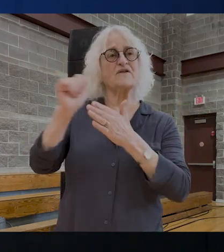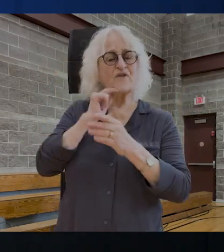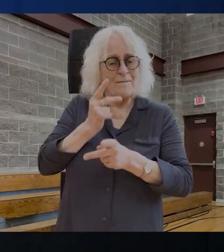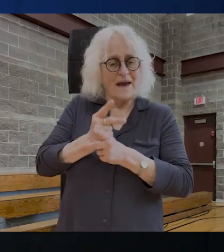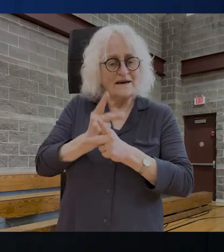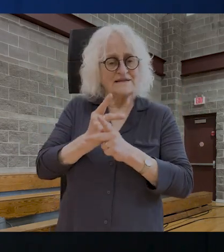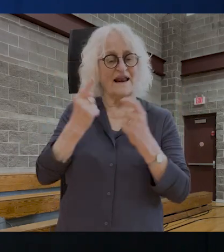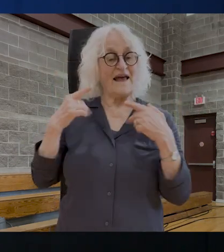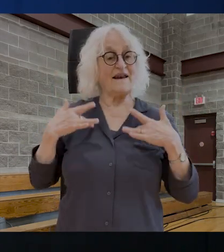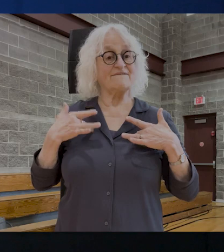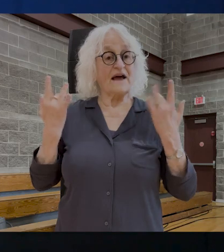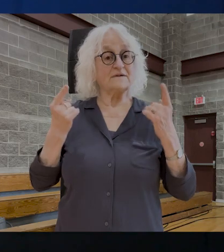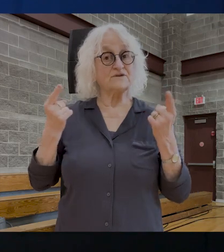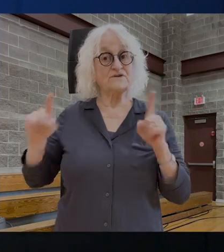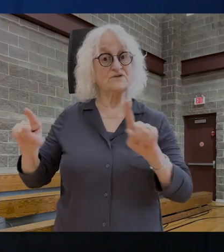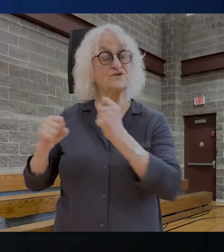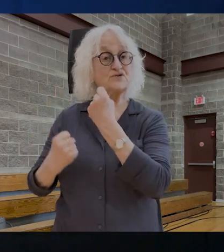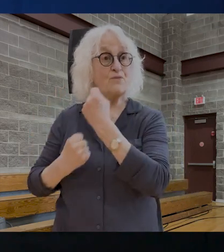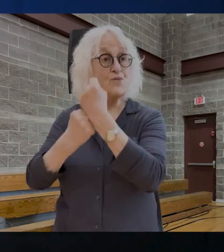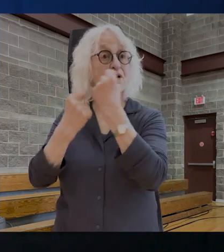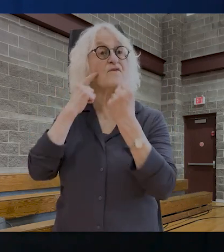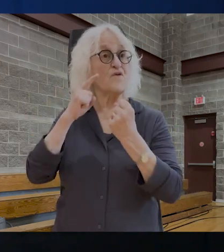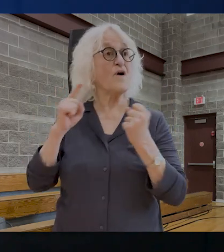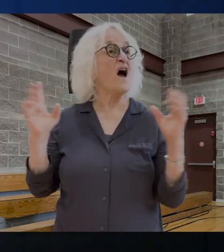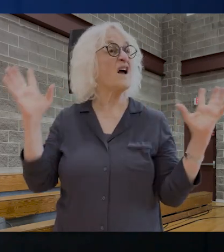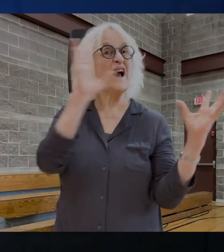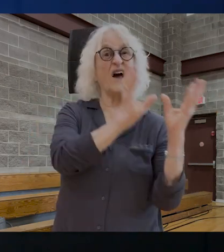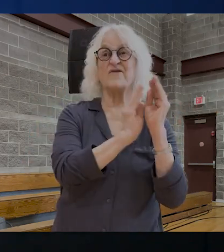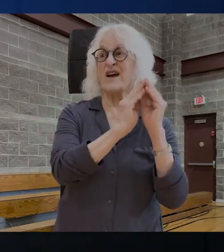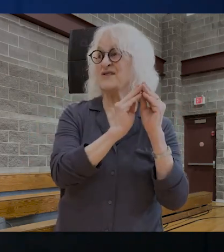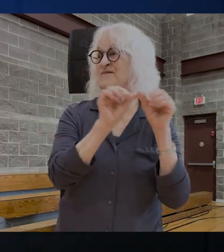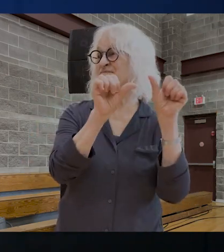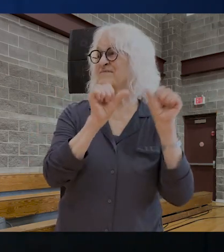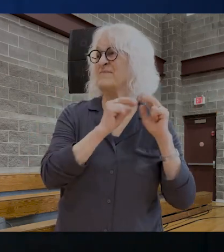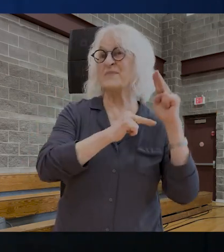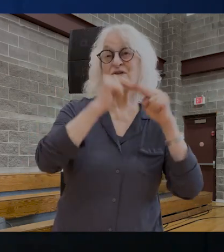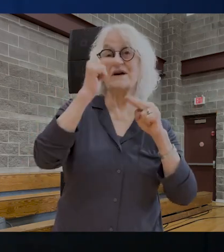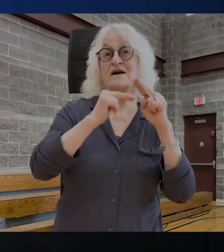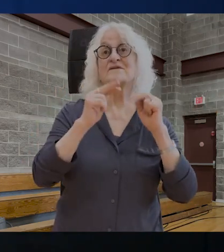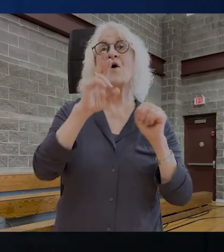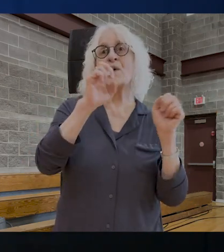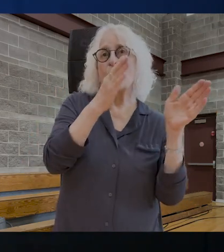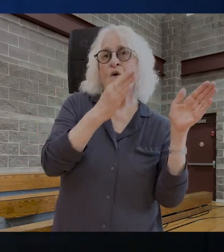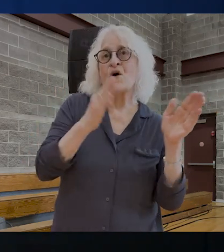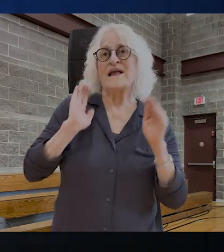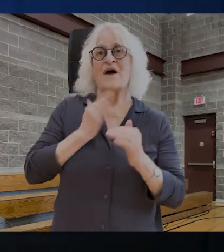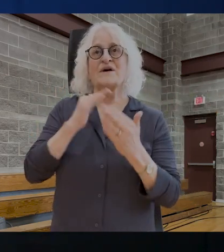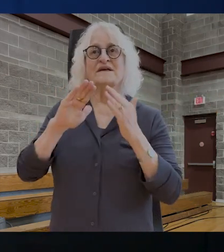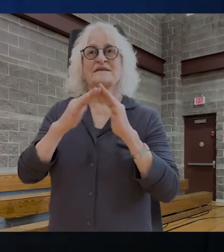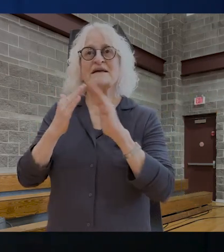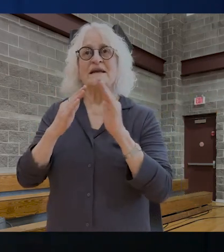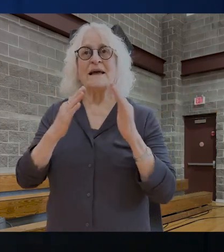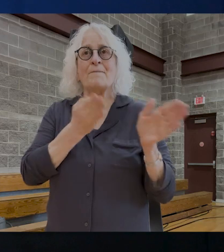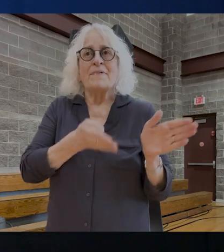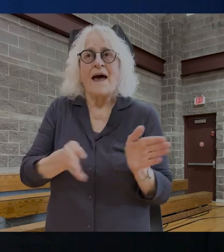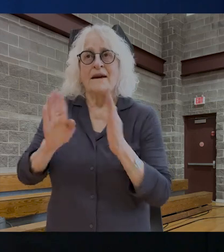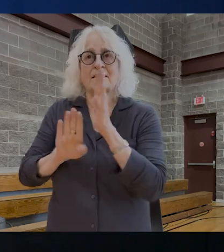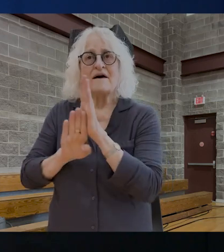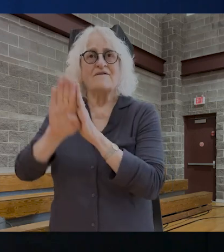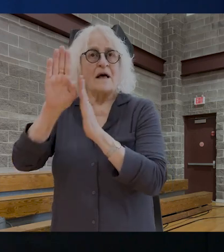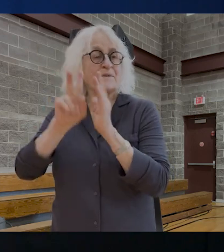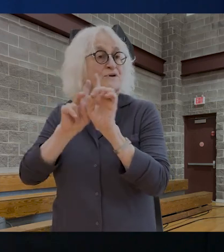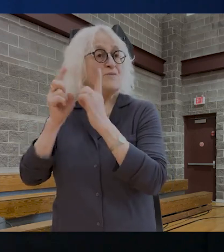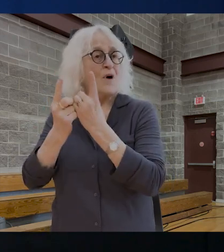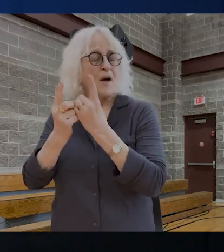maintenance and event support of the convention facilities. And it reorganizes our city planning and development